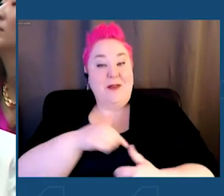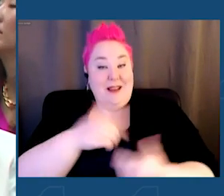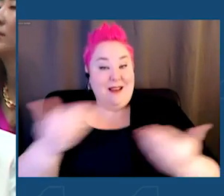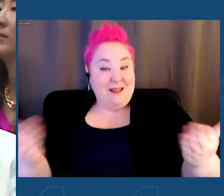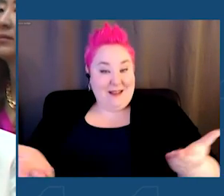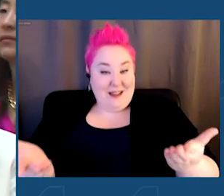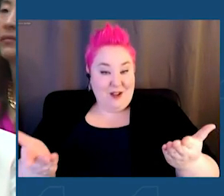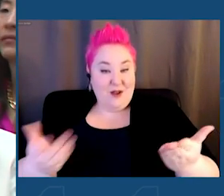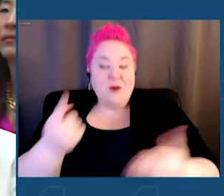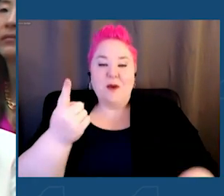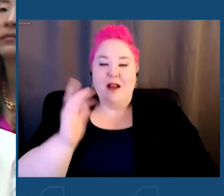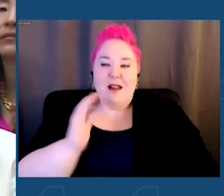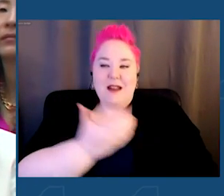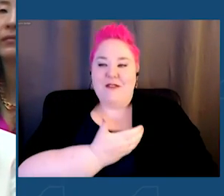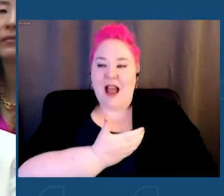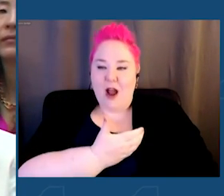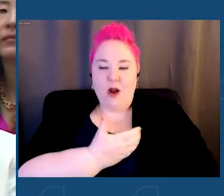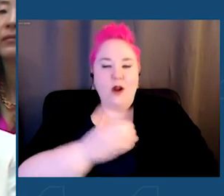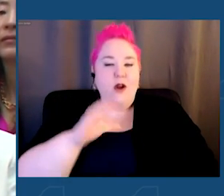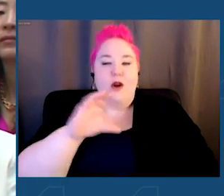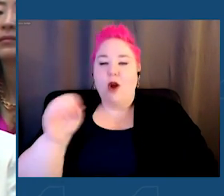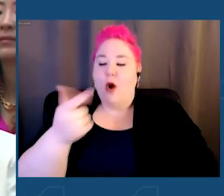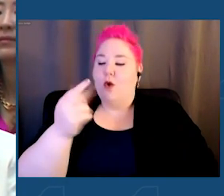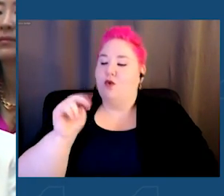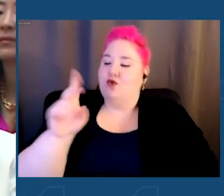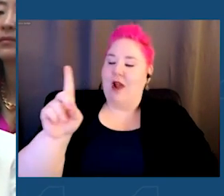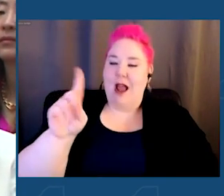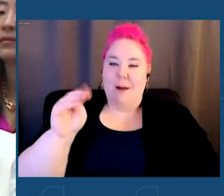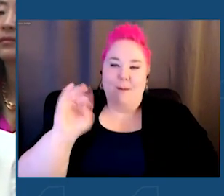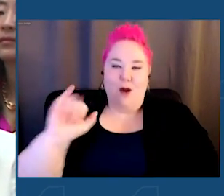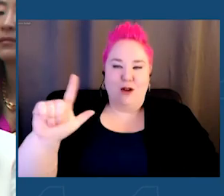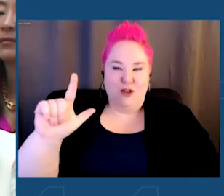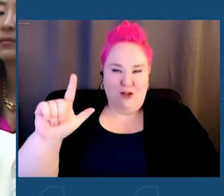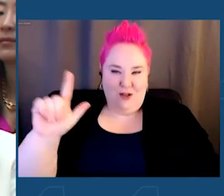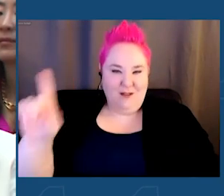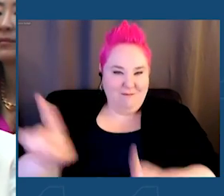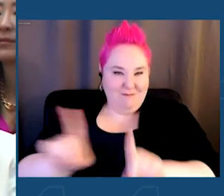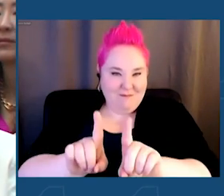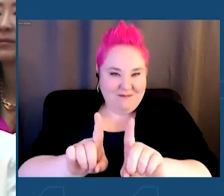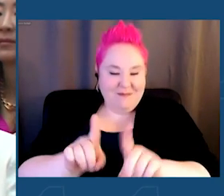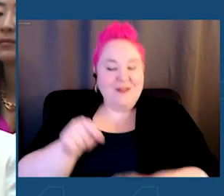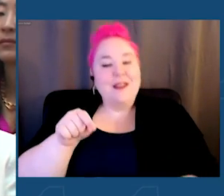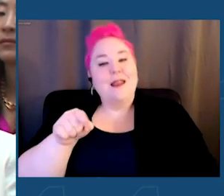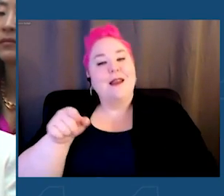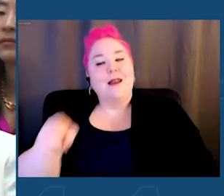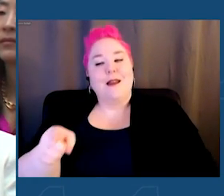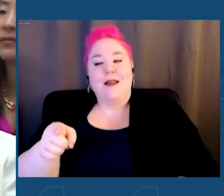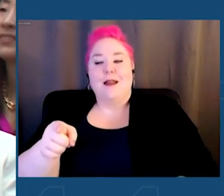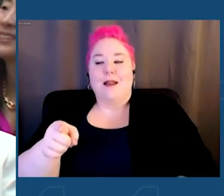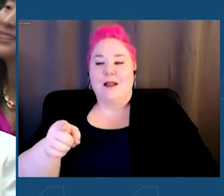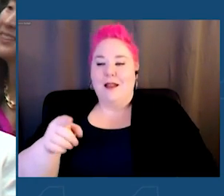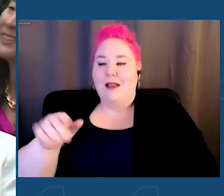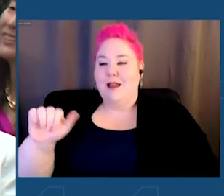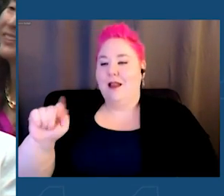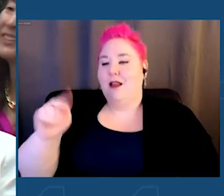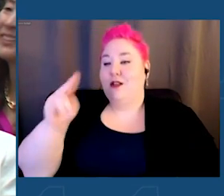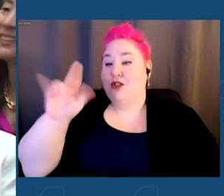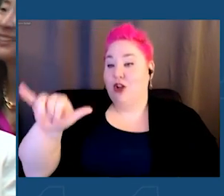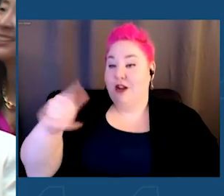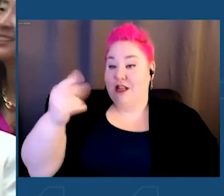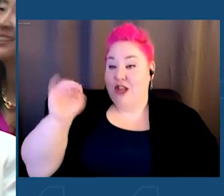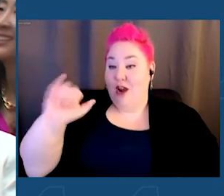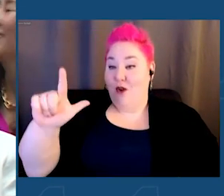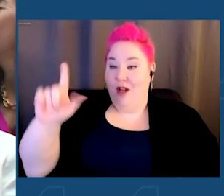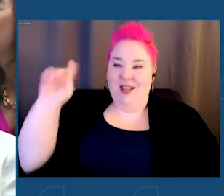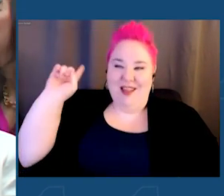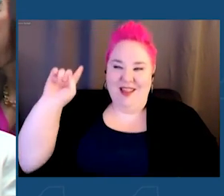of our co-grand marshals of the parade. Now, this is someone, did I just hear the Attorney General? She always has a very distinctive